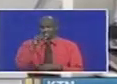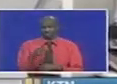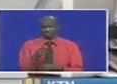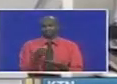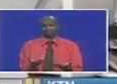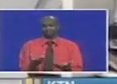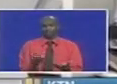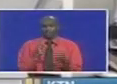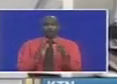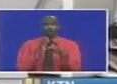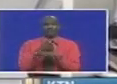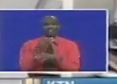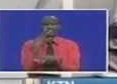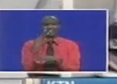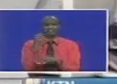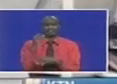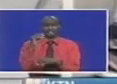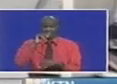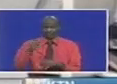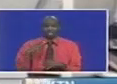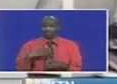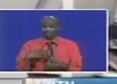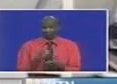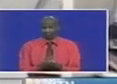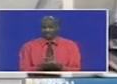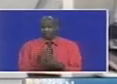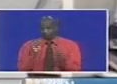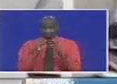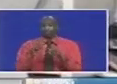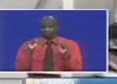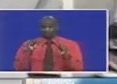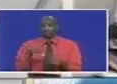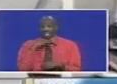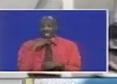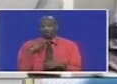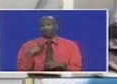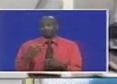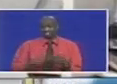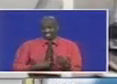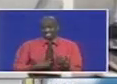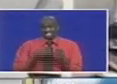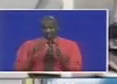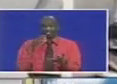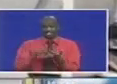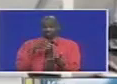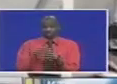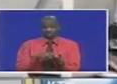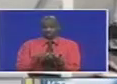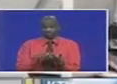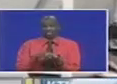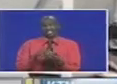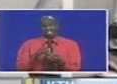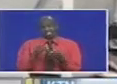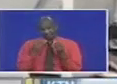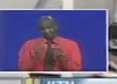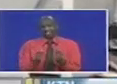well over 350,000 people could die of hunger if the situation is not made